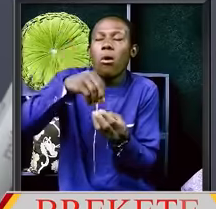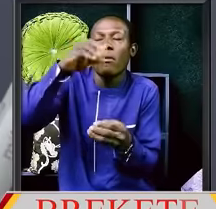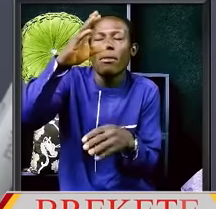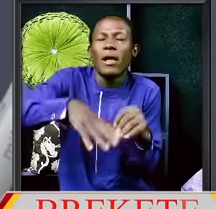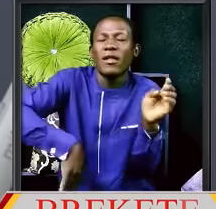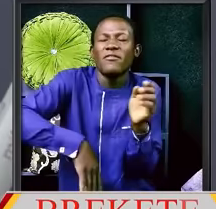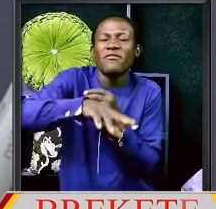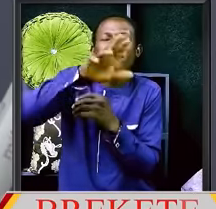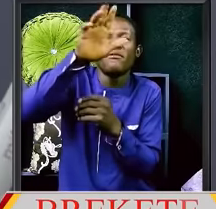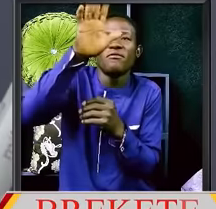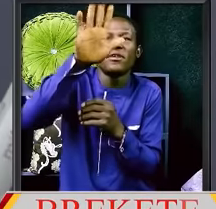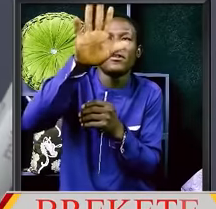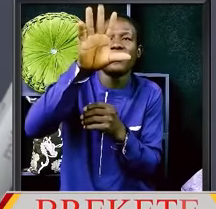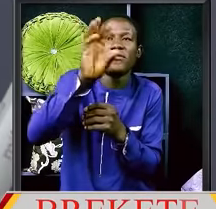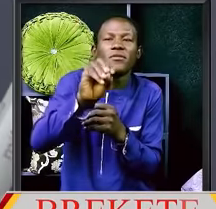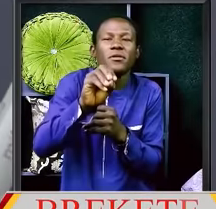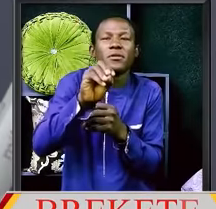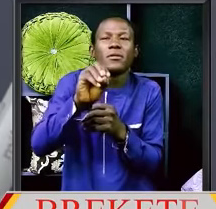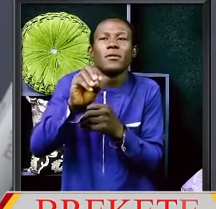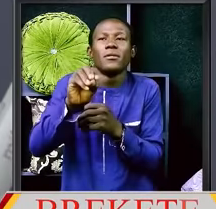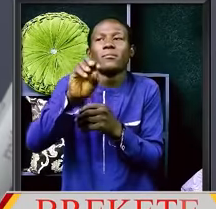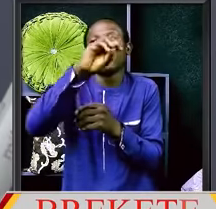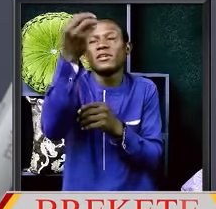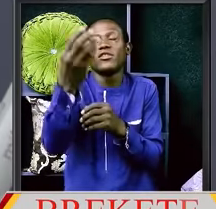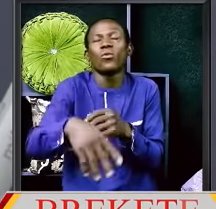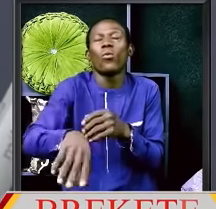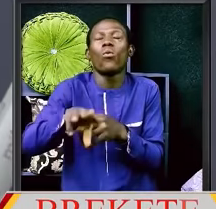go come do pew. They say they won't go